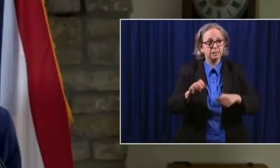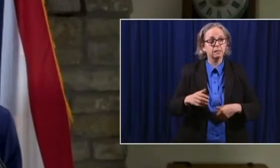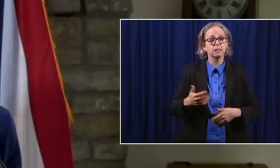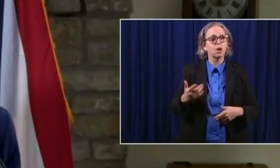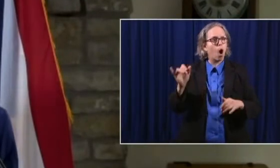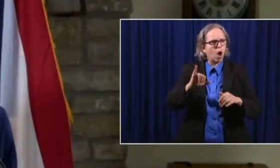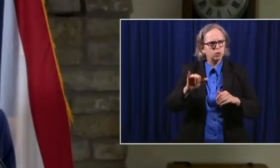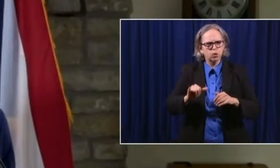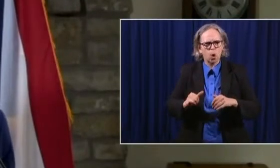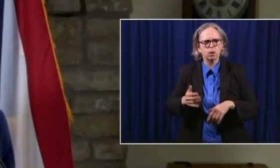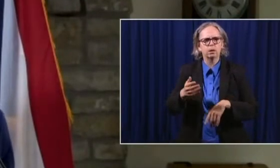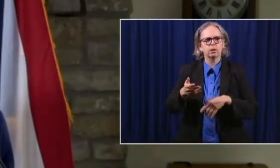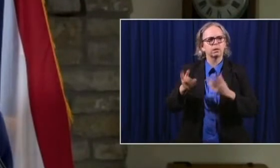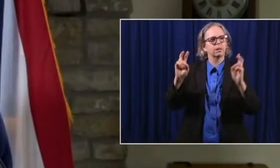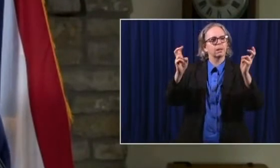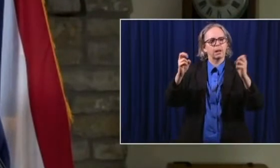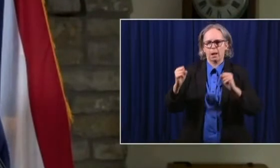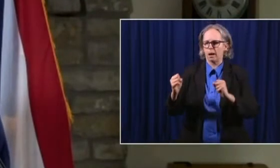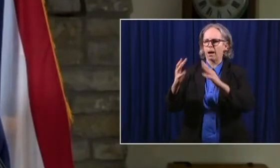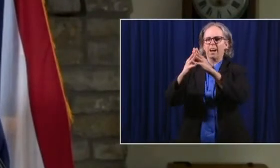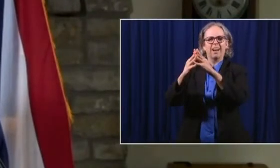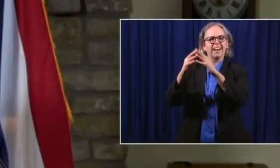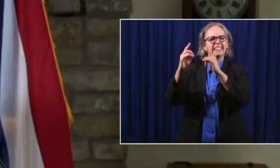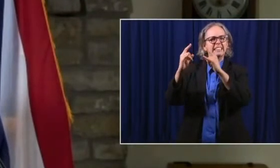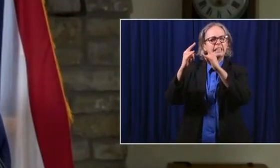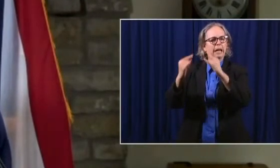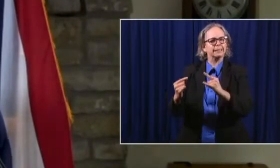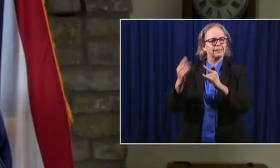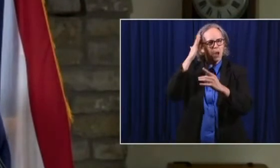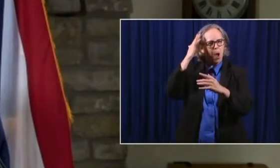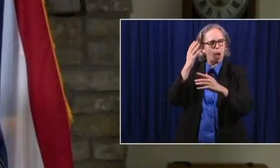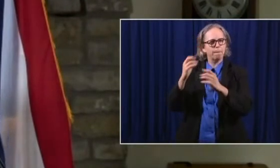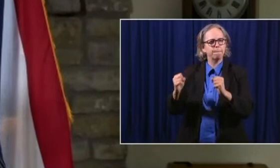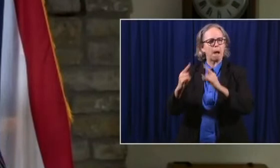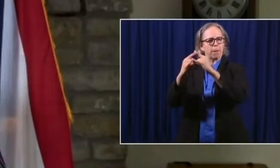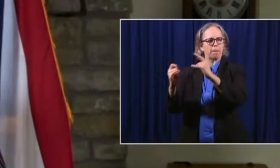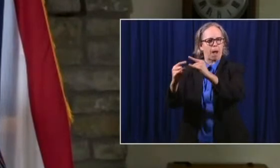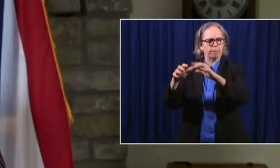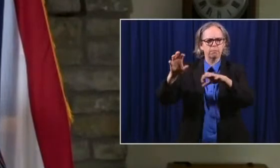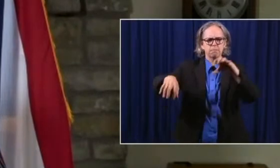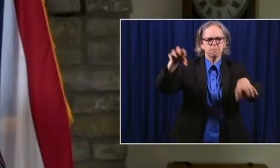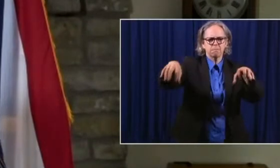Guard, going into communities, and particularly underserved